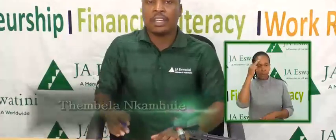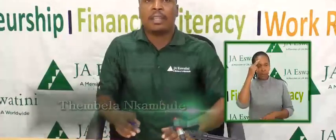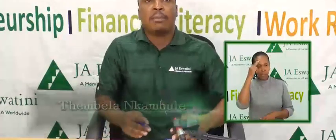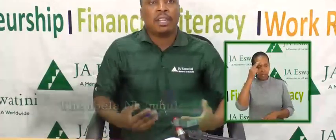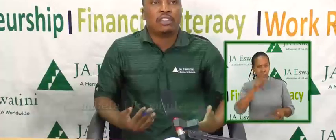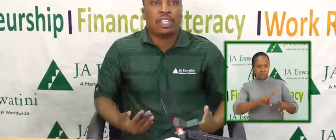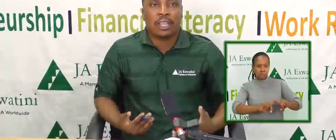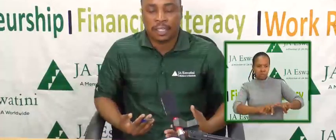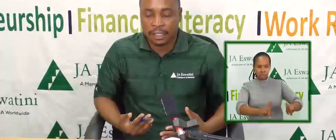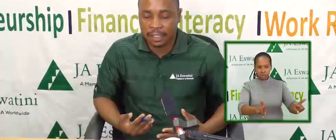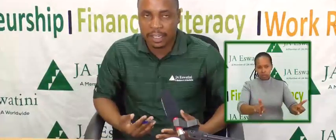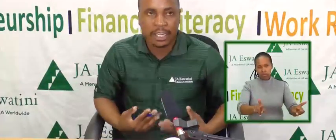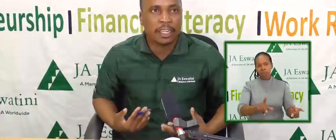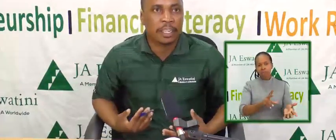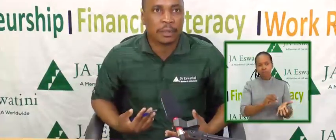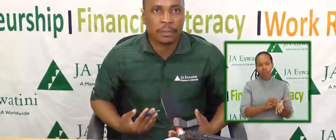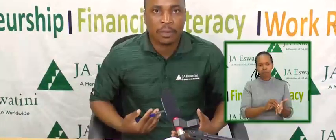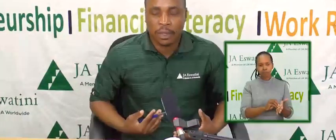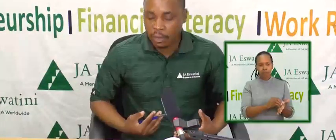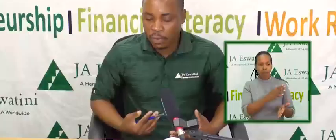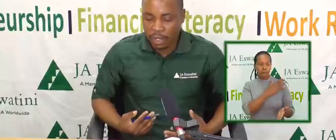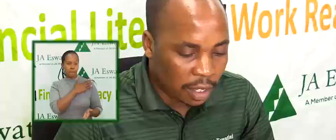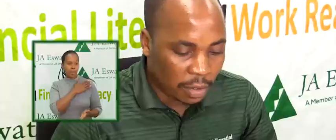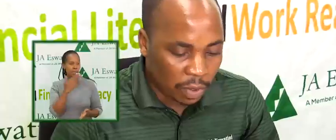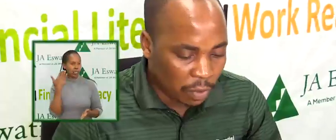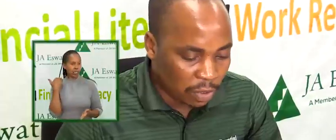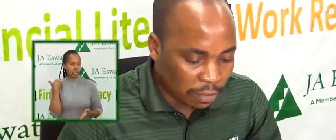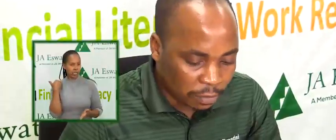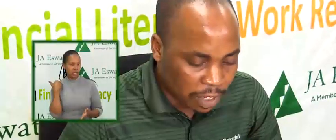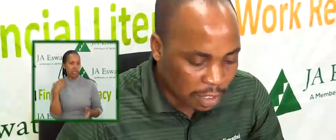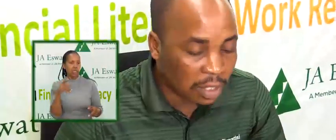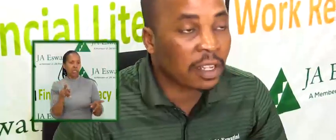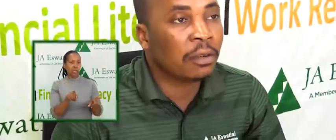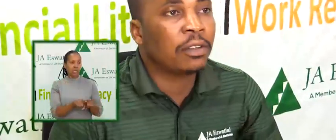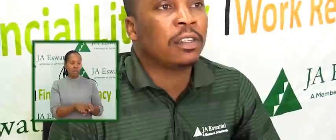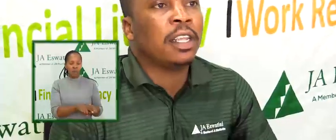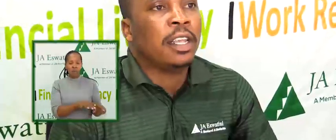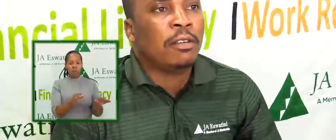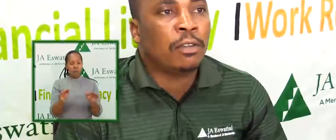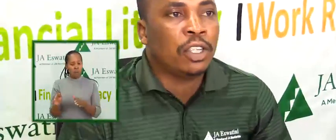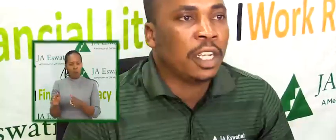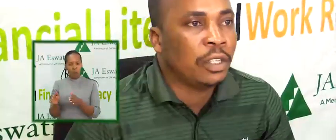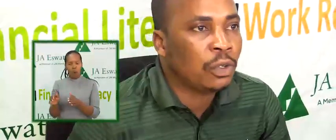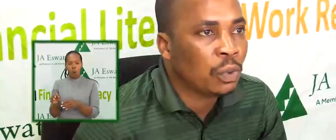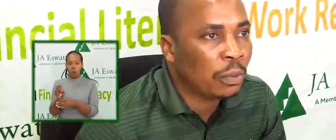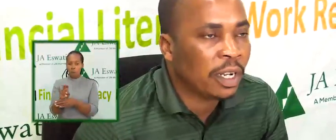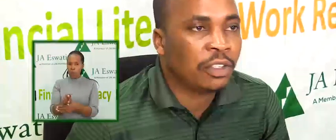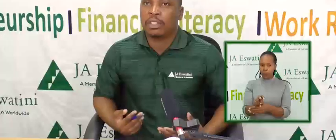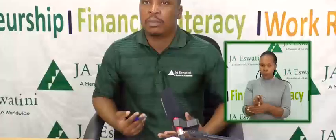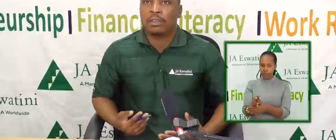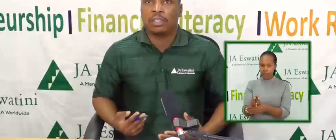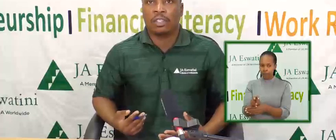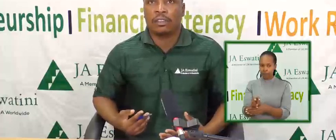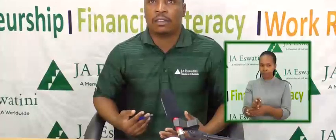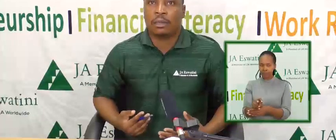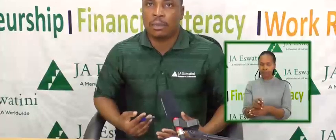difference between managing and leading. We don't have to find ourselves voting into